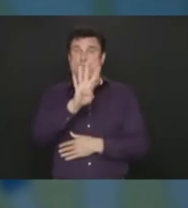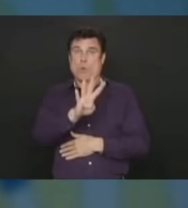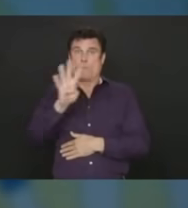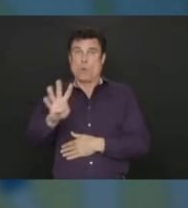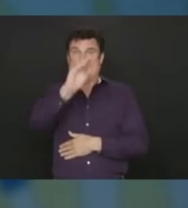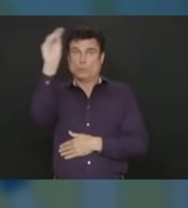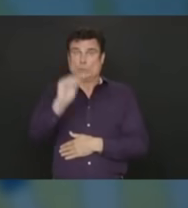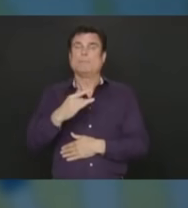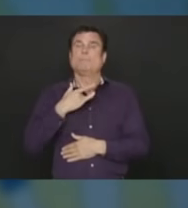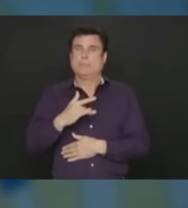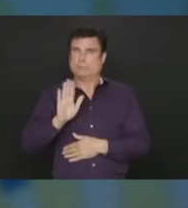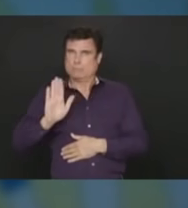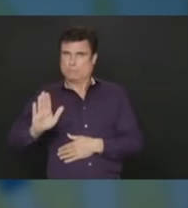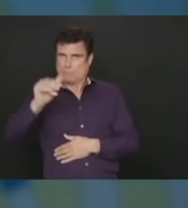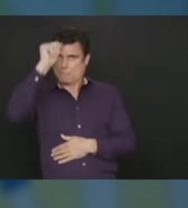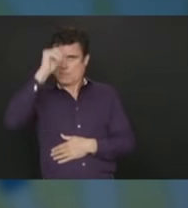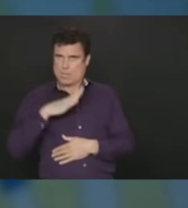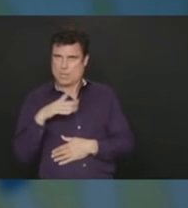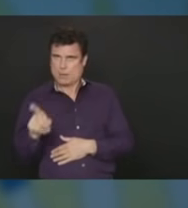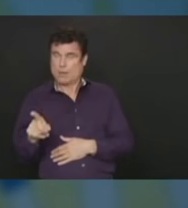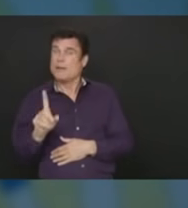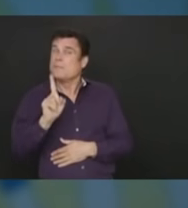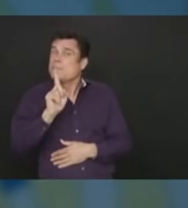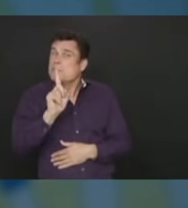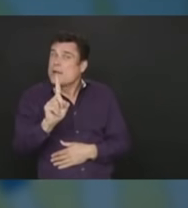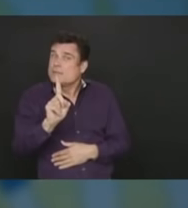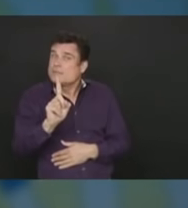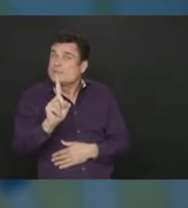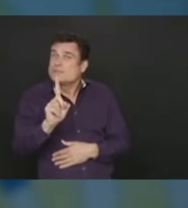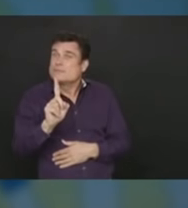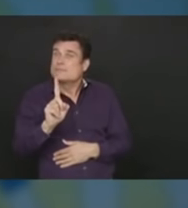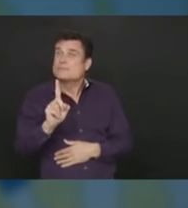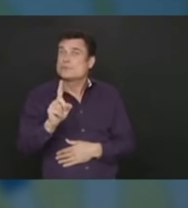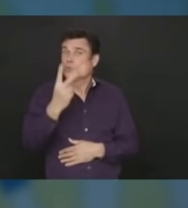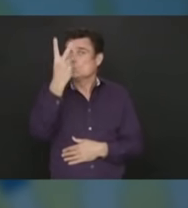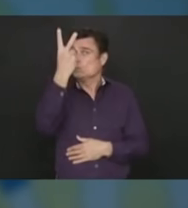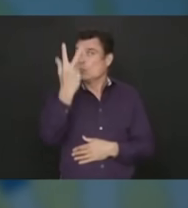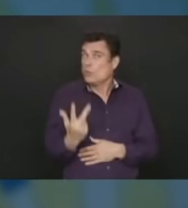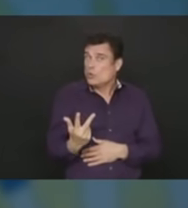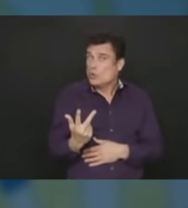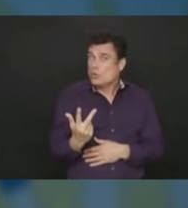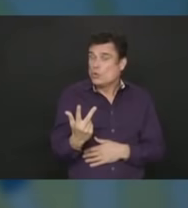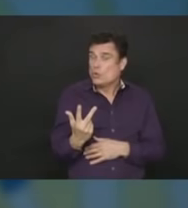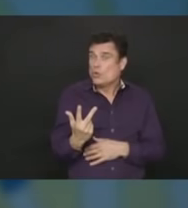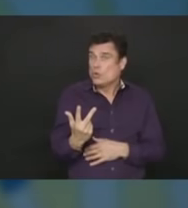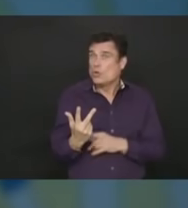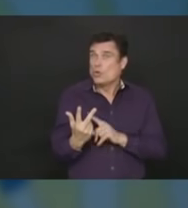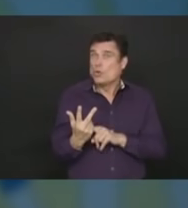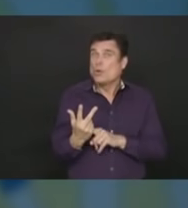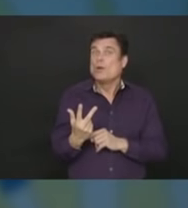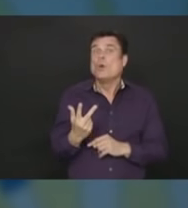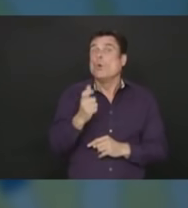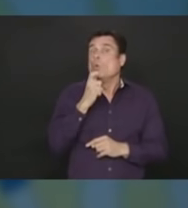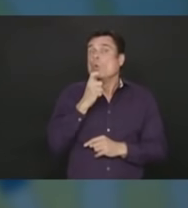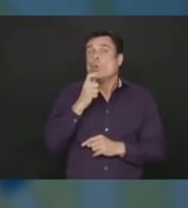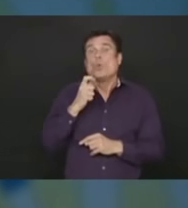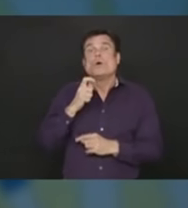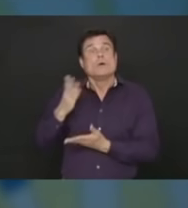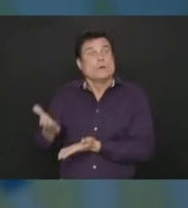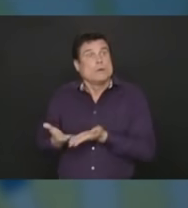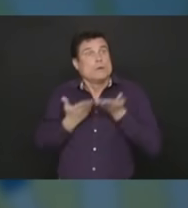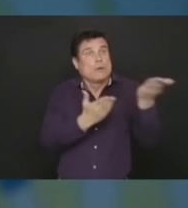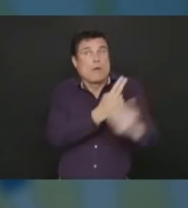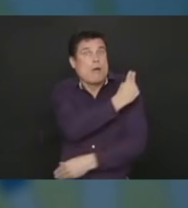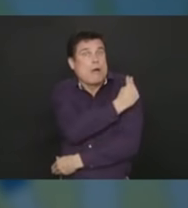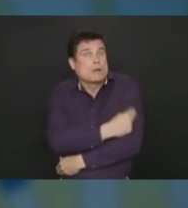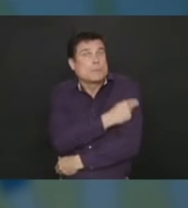almost 3/4 of our deaths were in men. Finally, we look at chronic conditions, which means